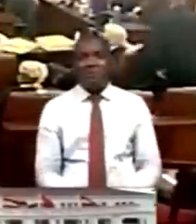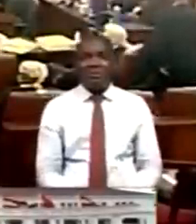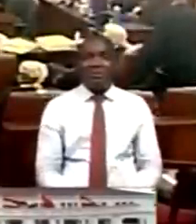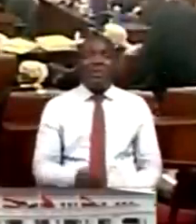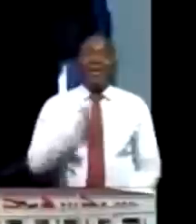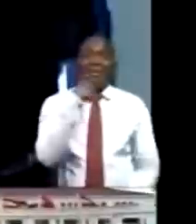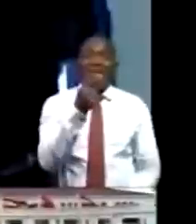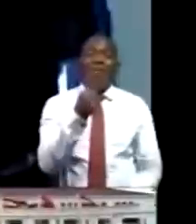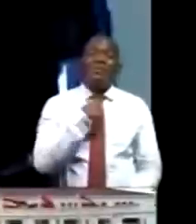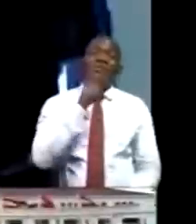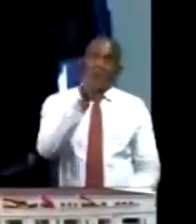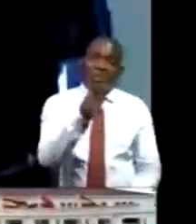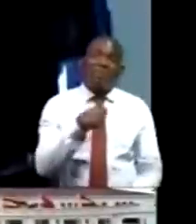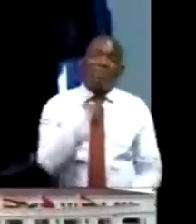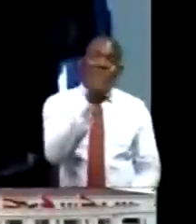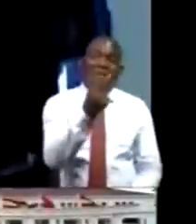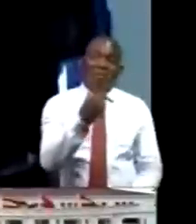And I said, I'm being truthful.